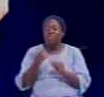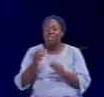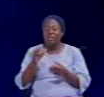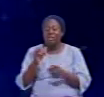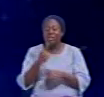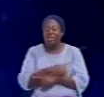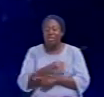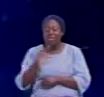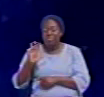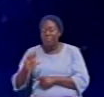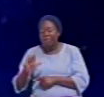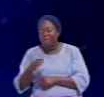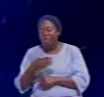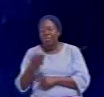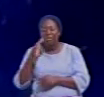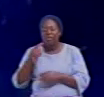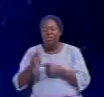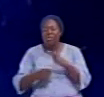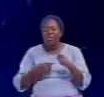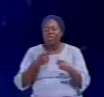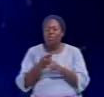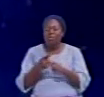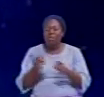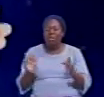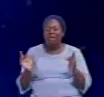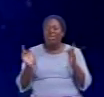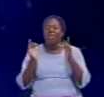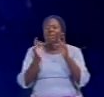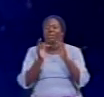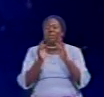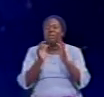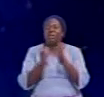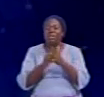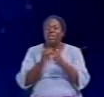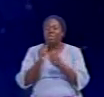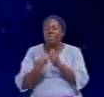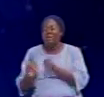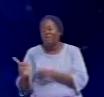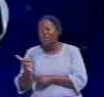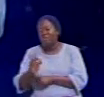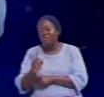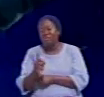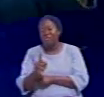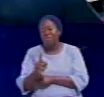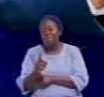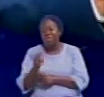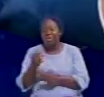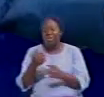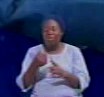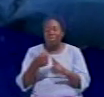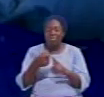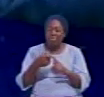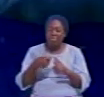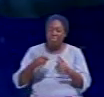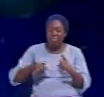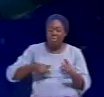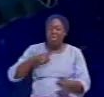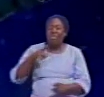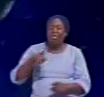will be global encounters. That all over the globe, from the shores of